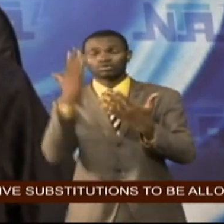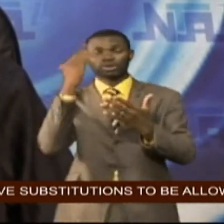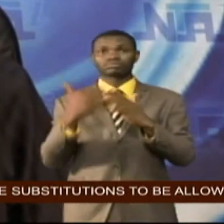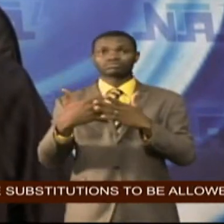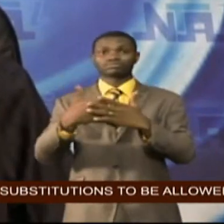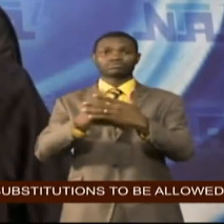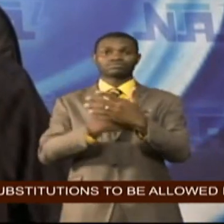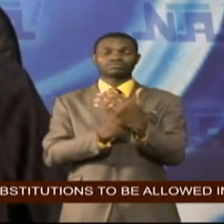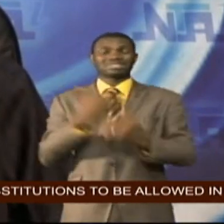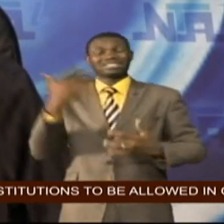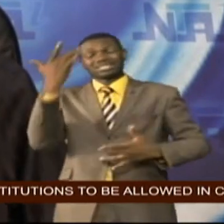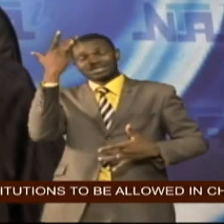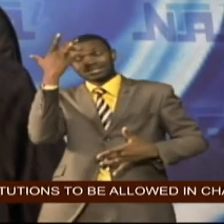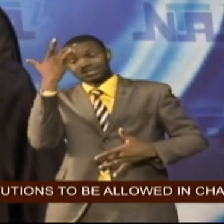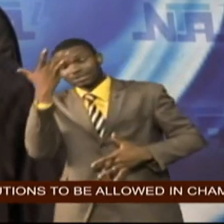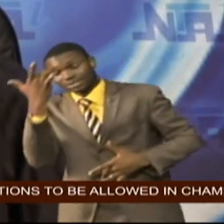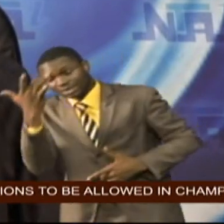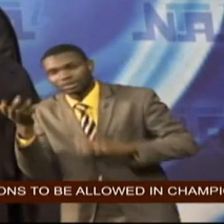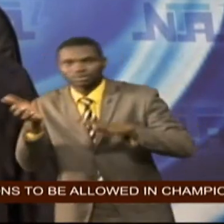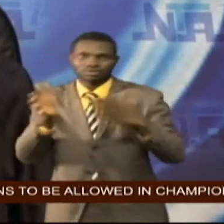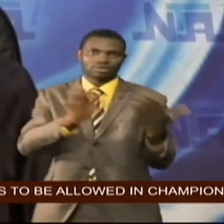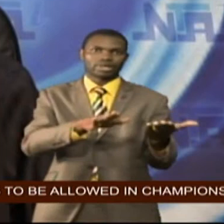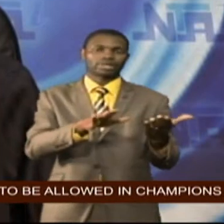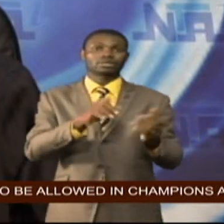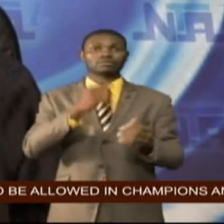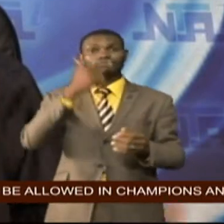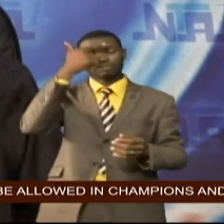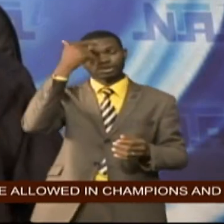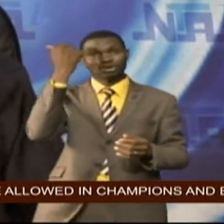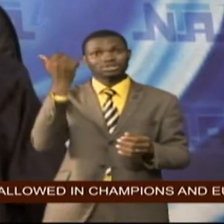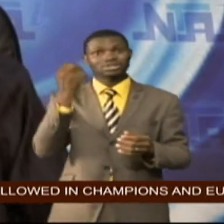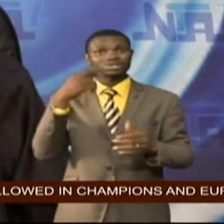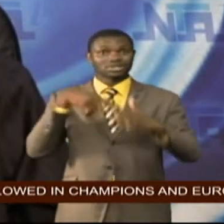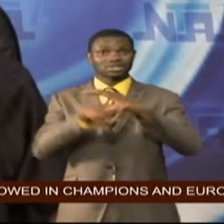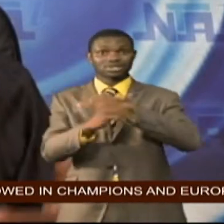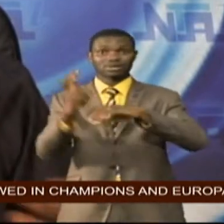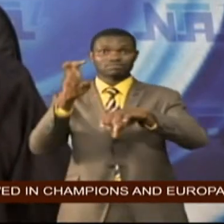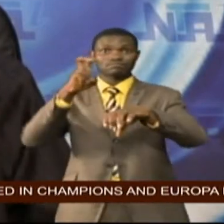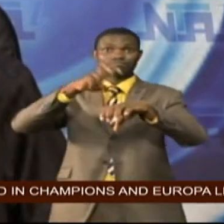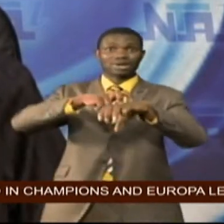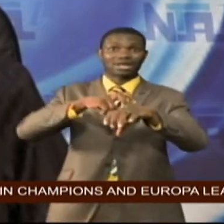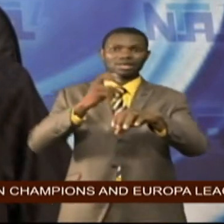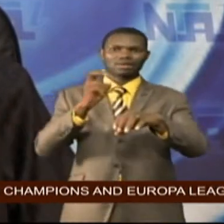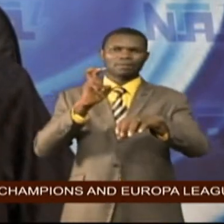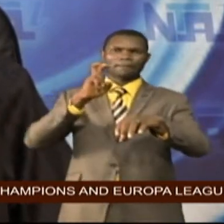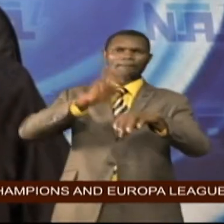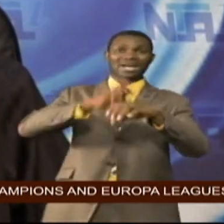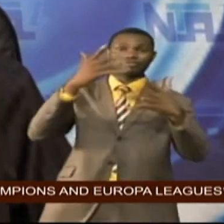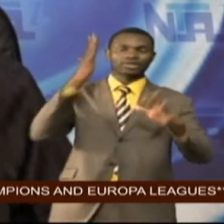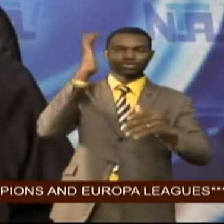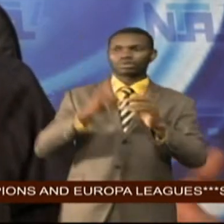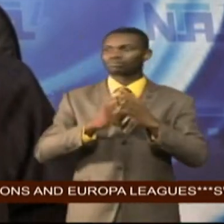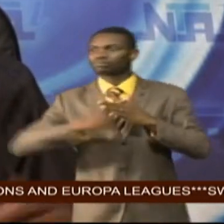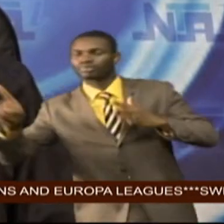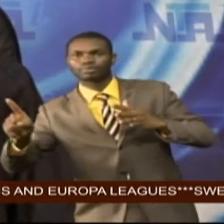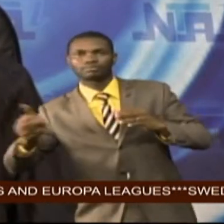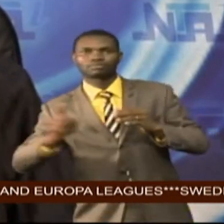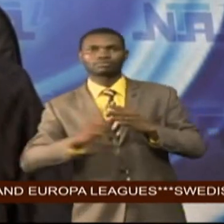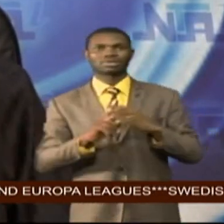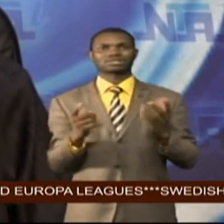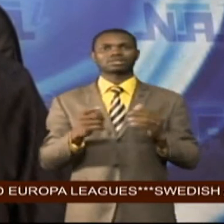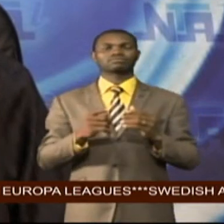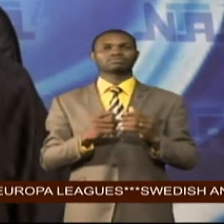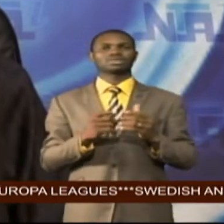when we investigated, we found out they are due to snakes that run away from their hosts due to heavy rains, enter people's home